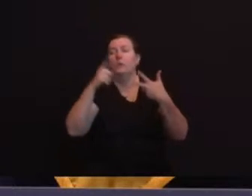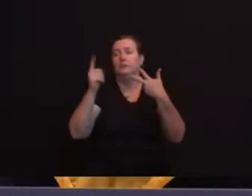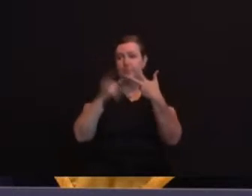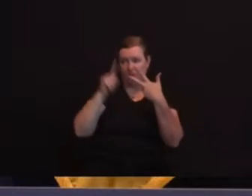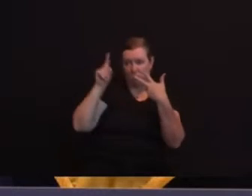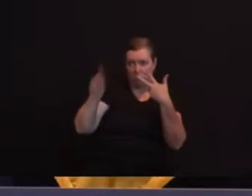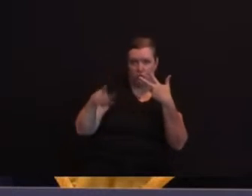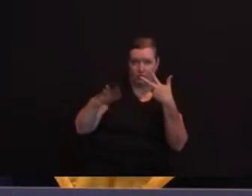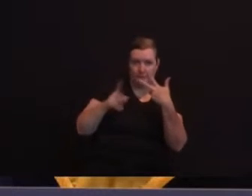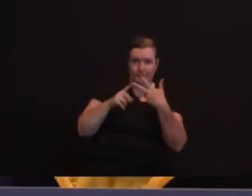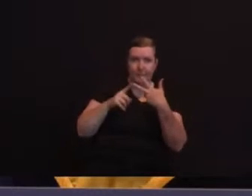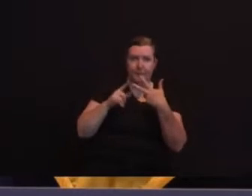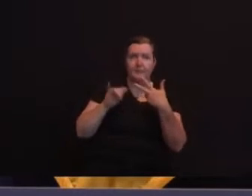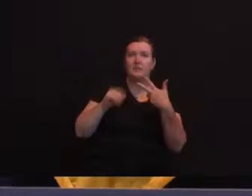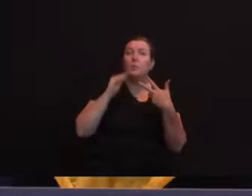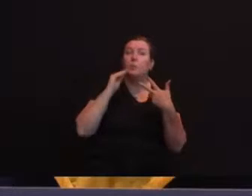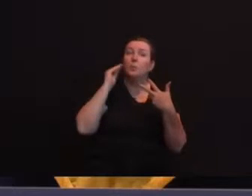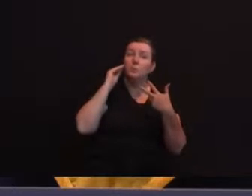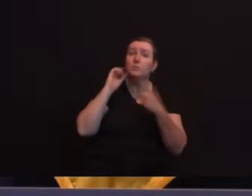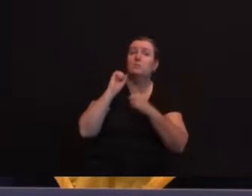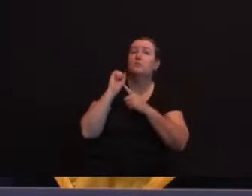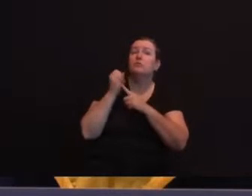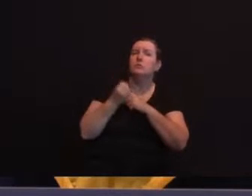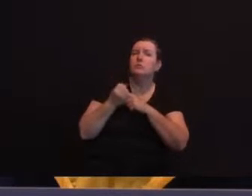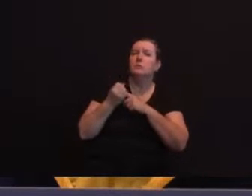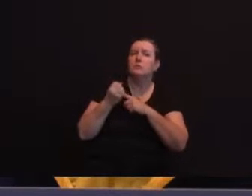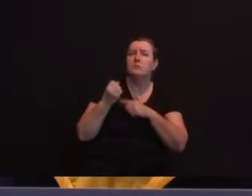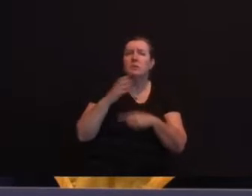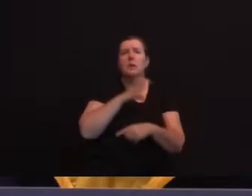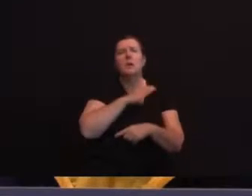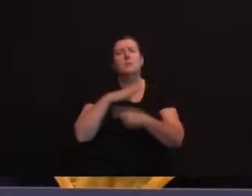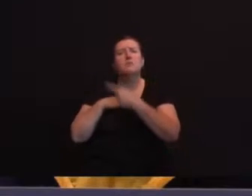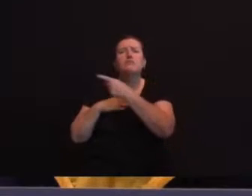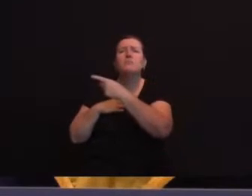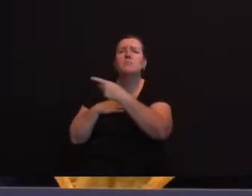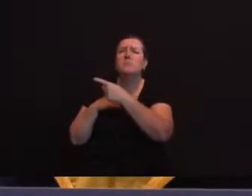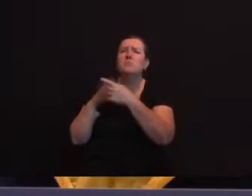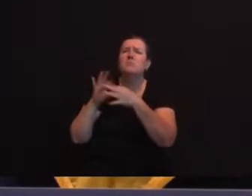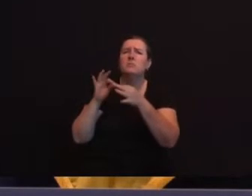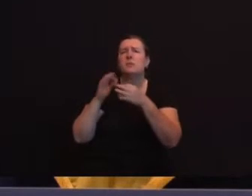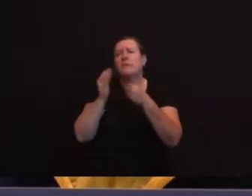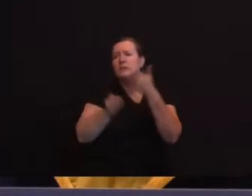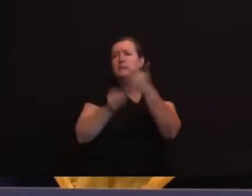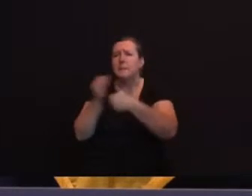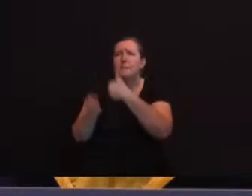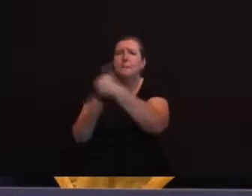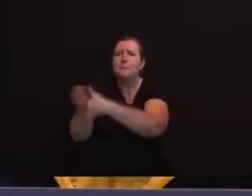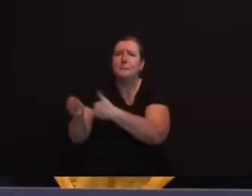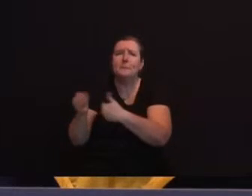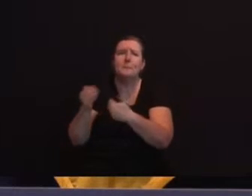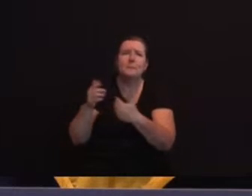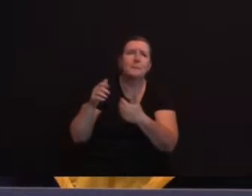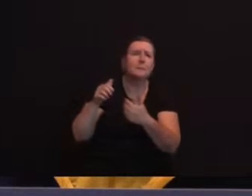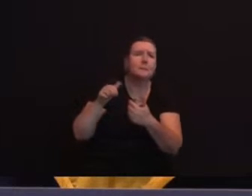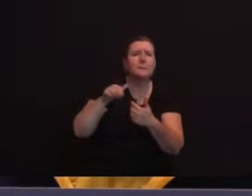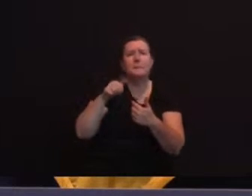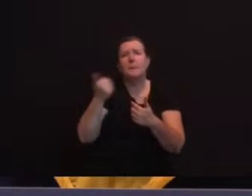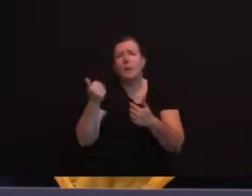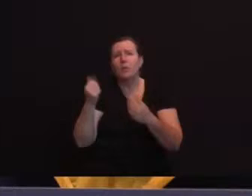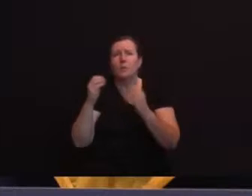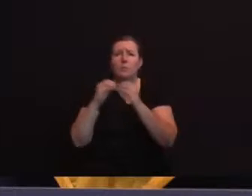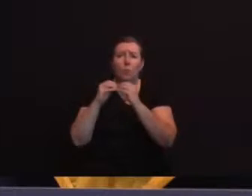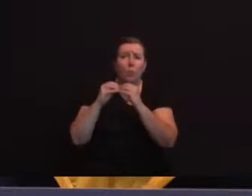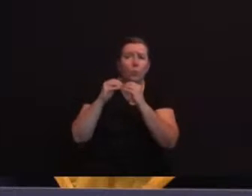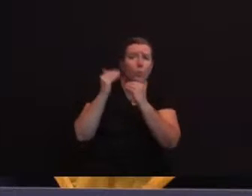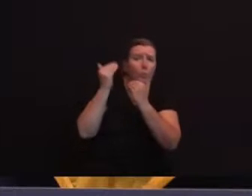situation. Commissioner, you had talked a lot about steps that were taken, but are you guys considering other additional steps to try to protect what we know